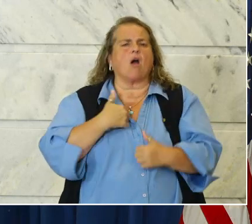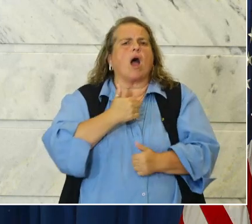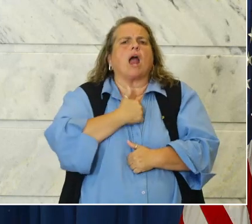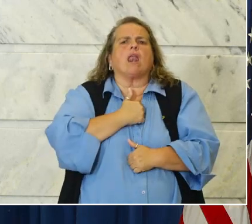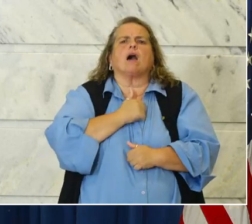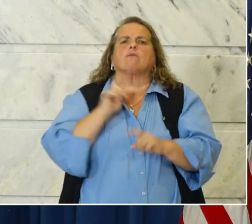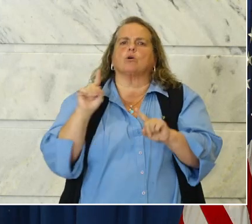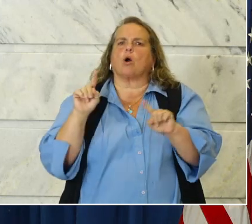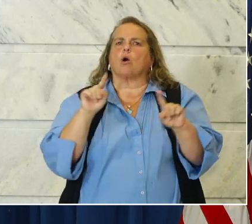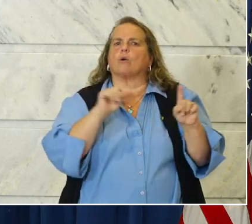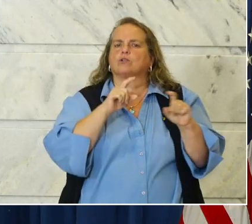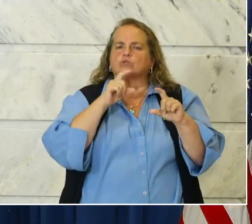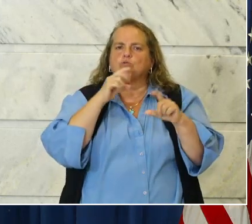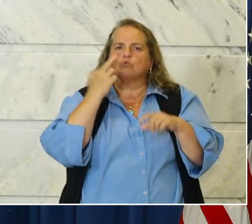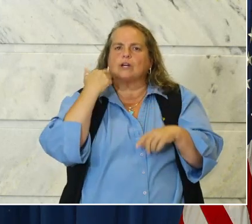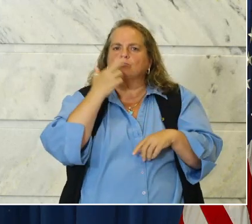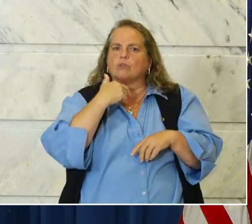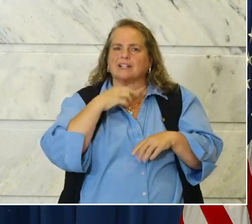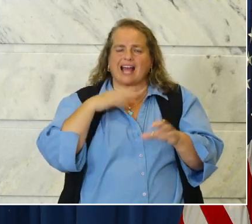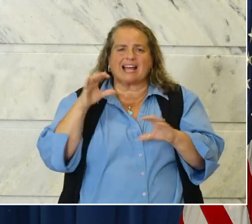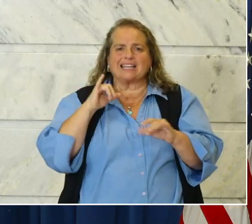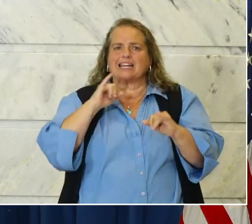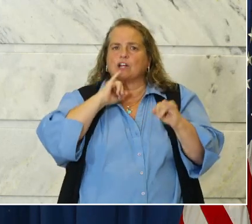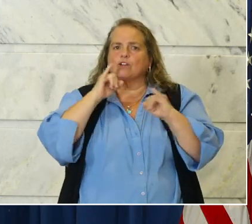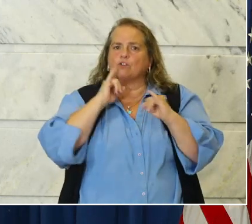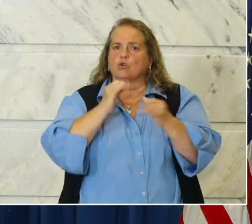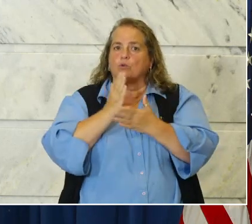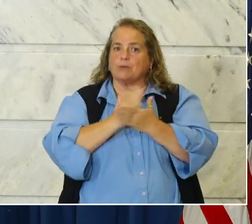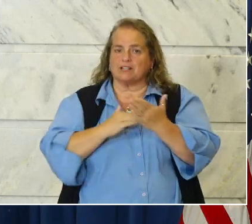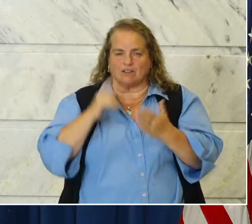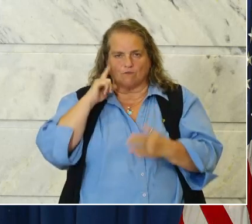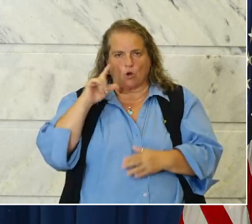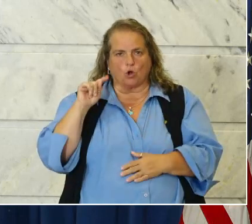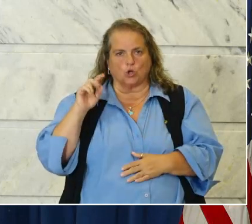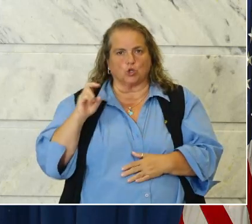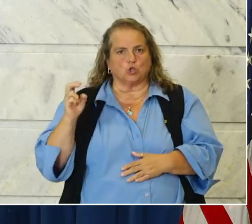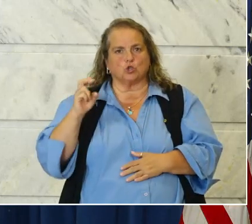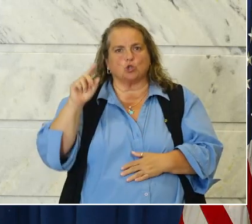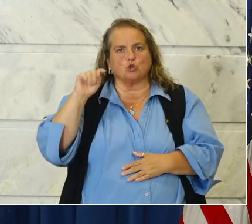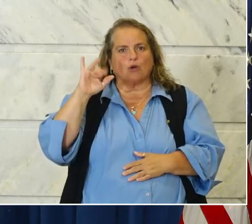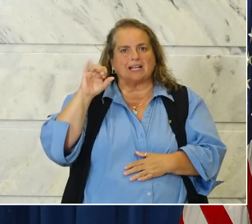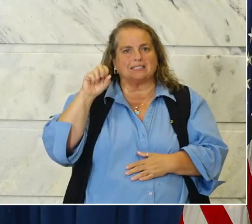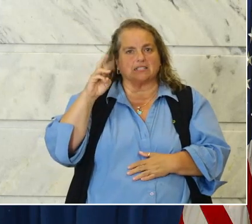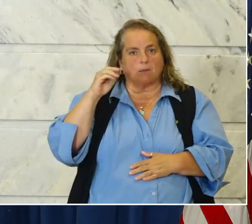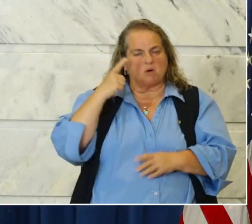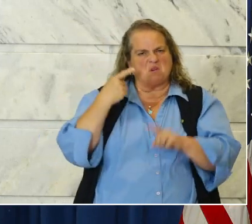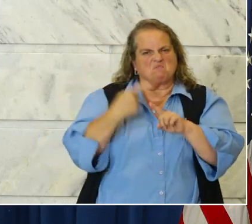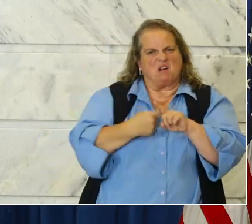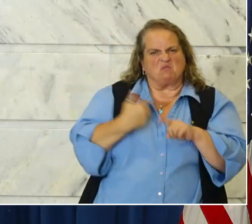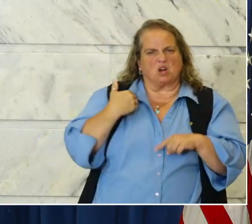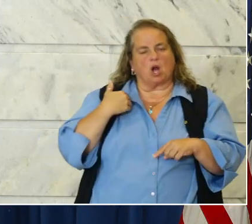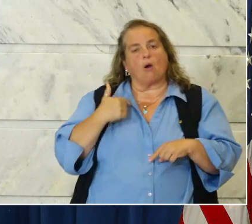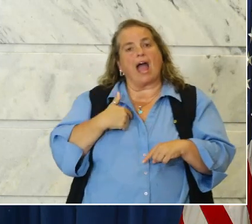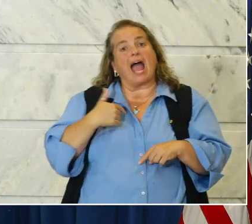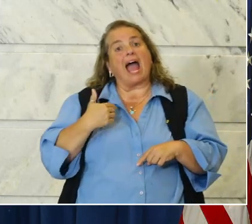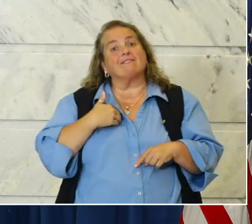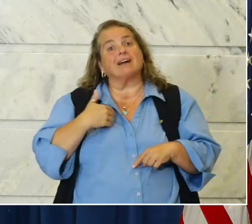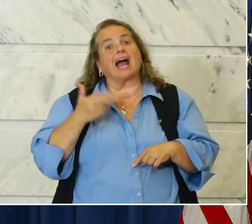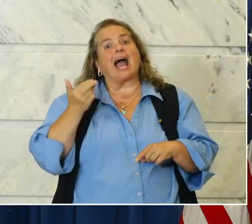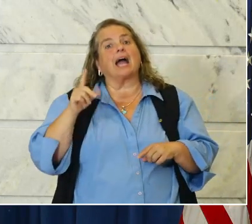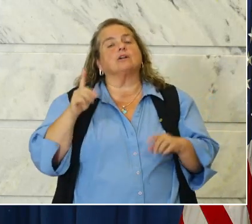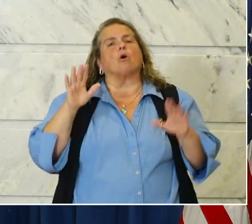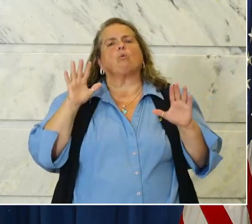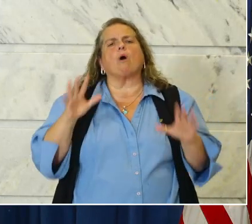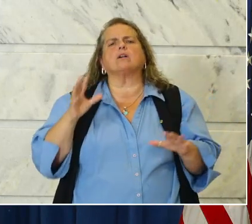I did an interview piece for the tourism industry earlier, a month or more ago. I have had